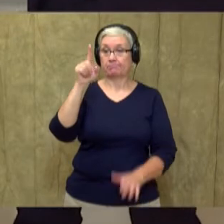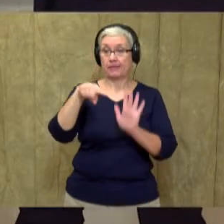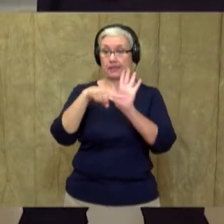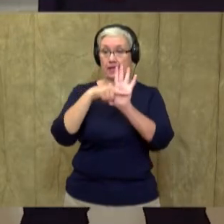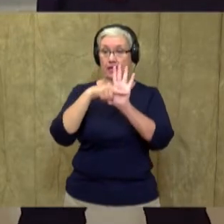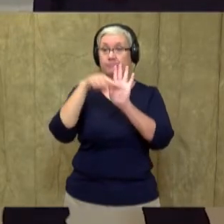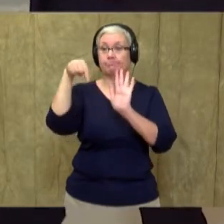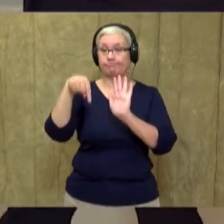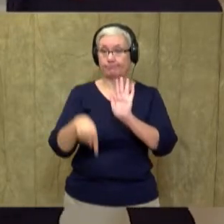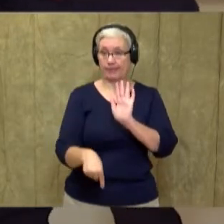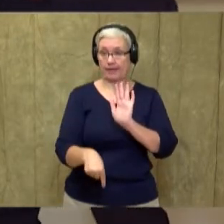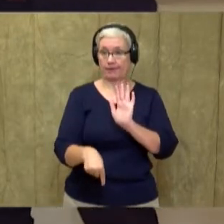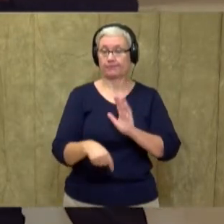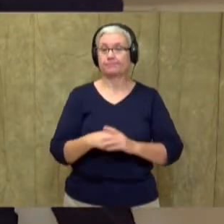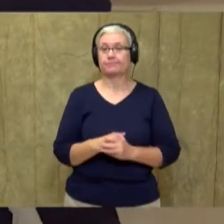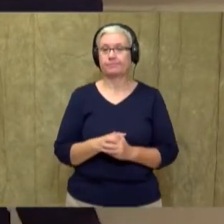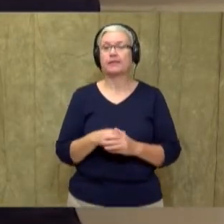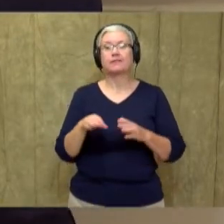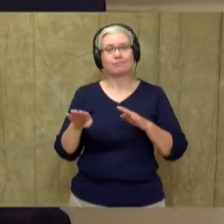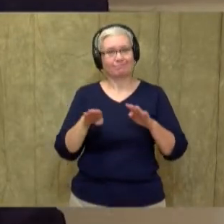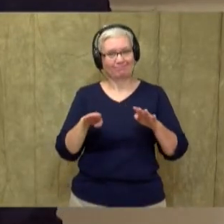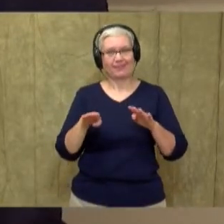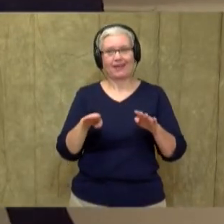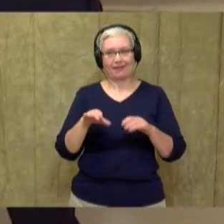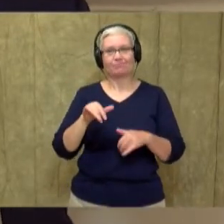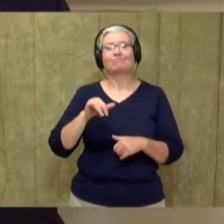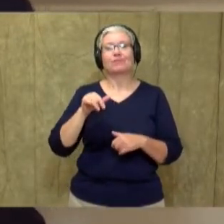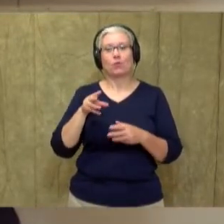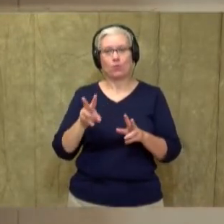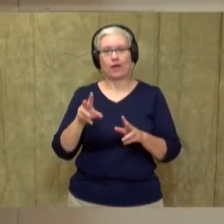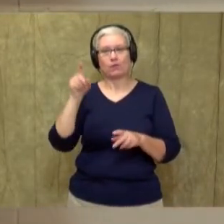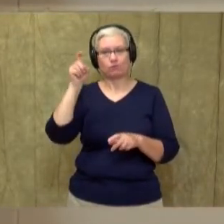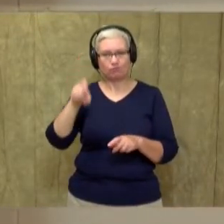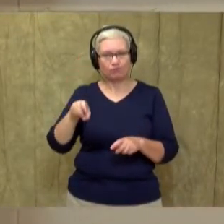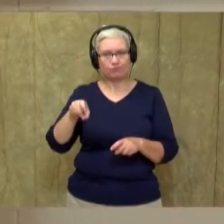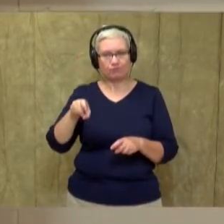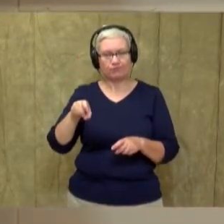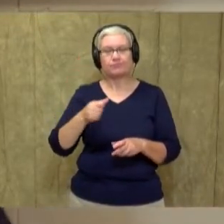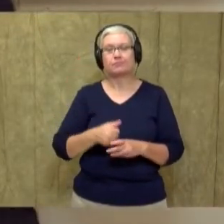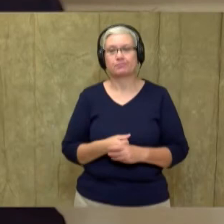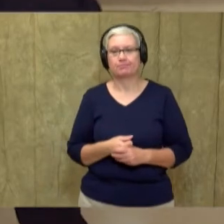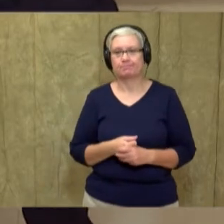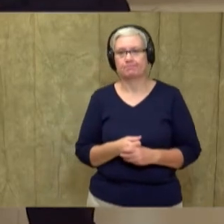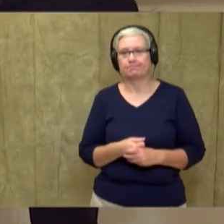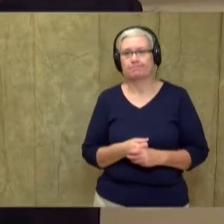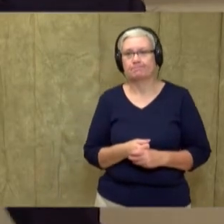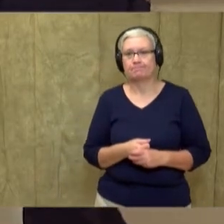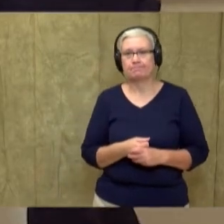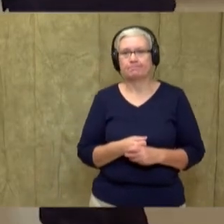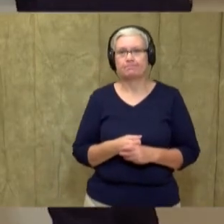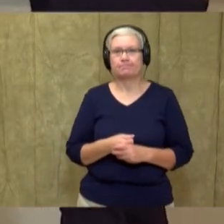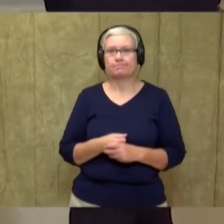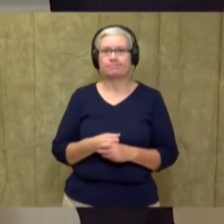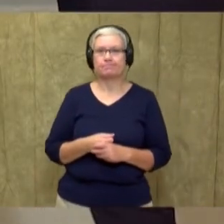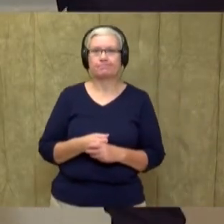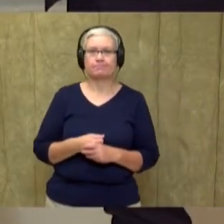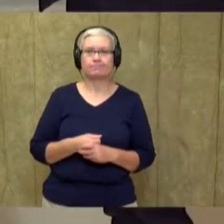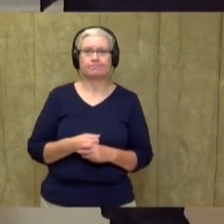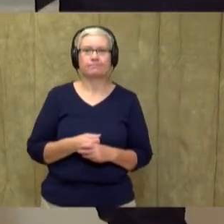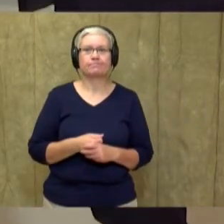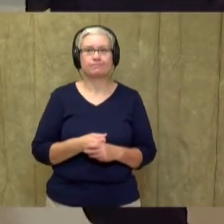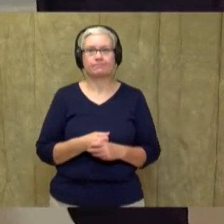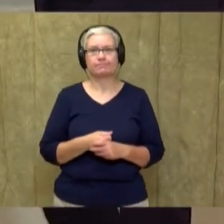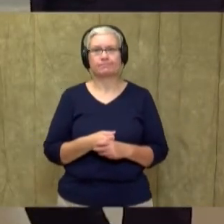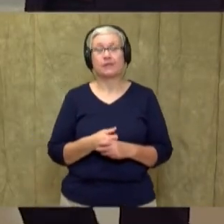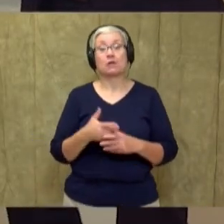shift down. So it behaves like we think it would whenever k is on the outside of x squared. Let's take a look at another